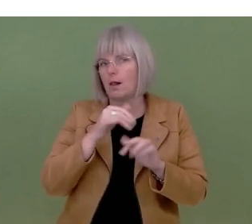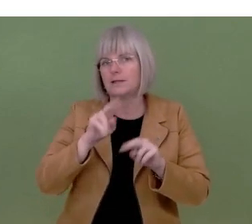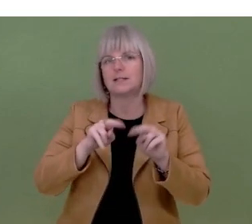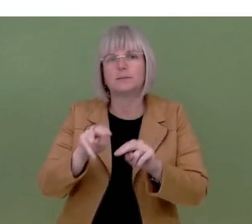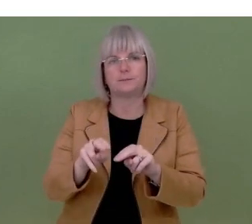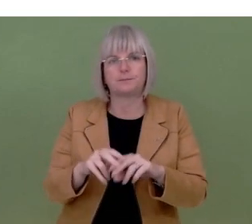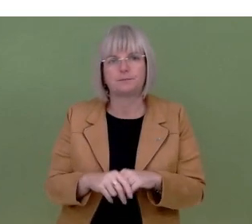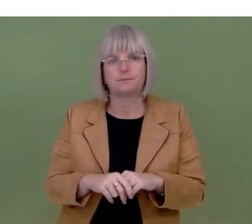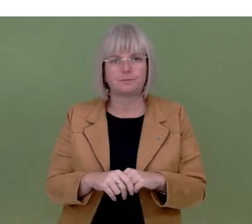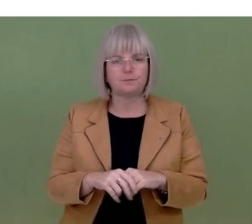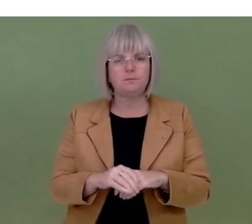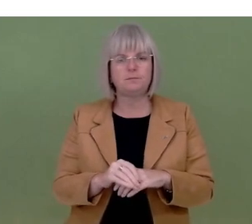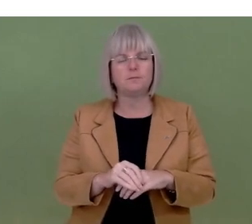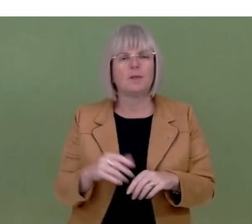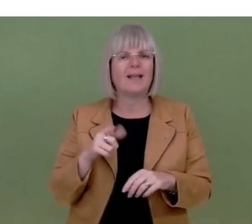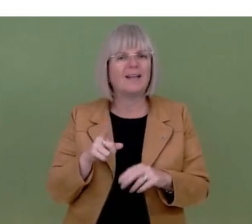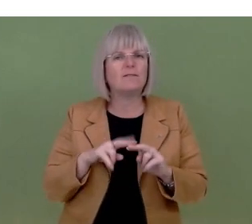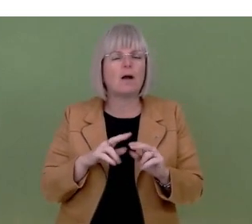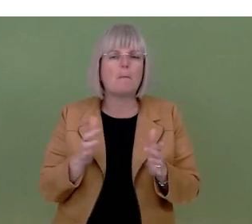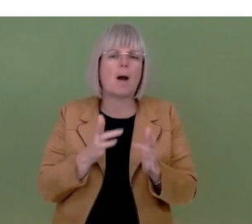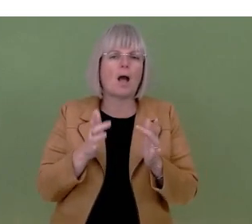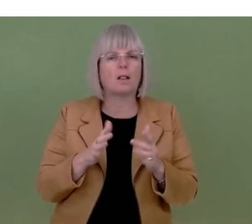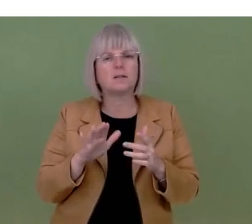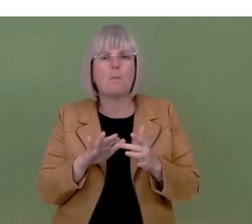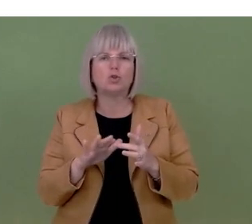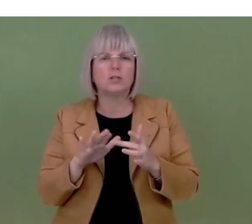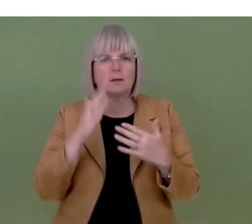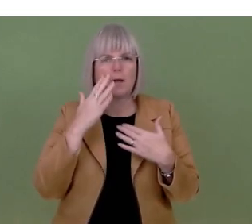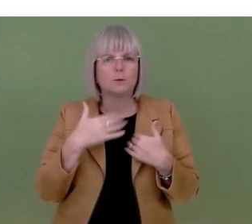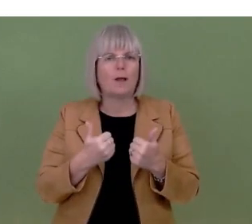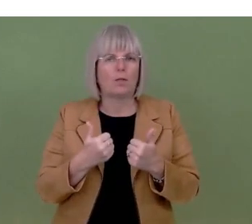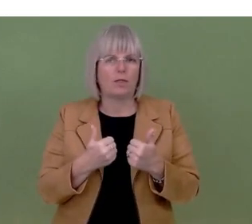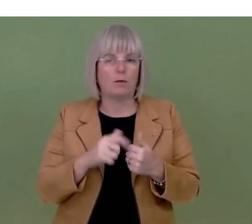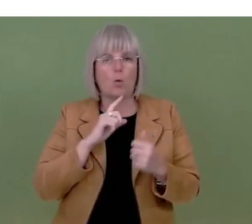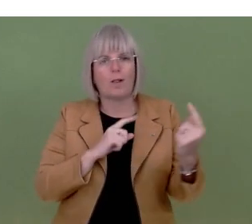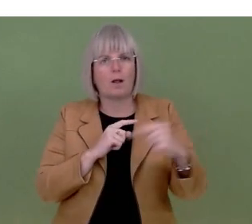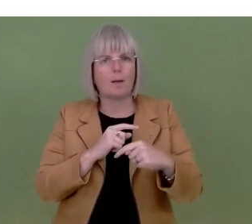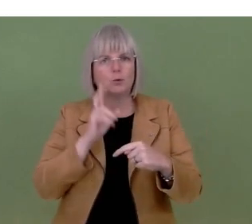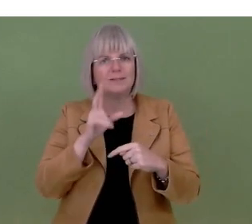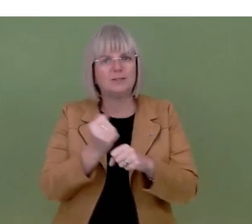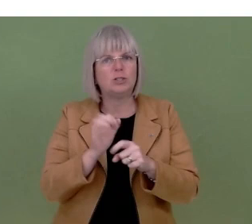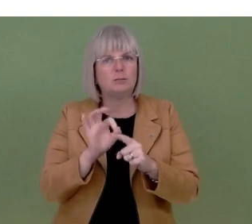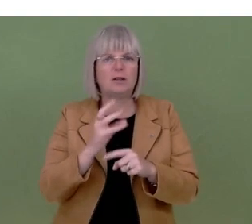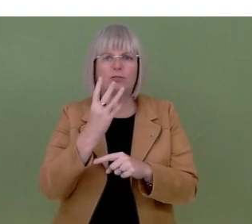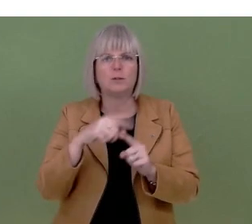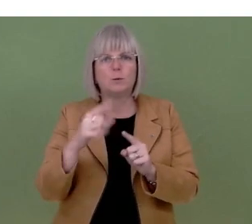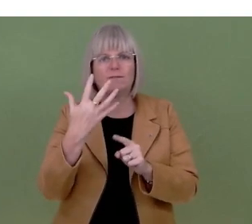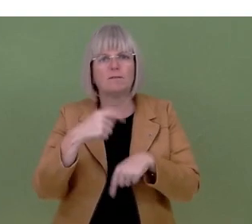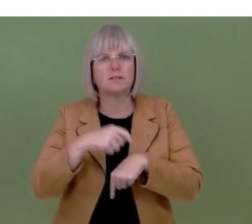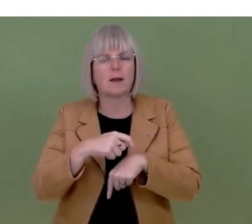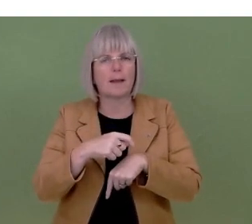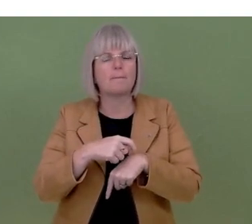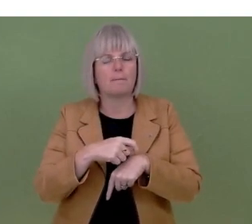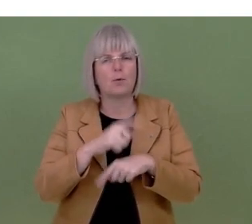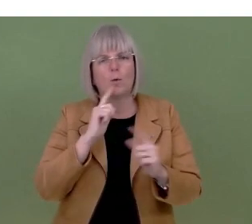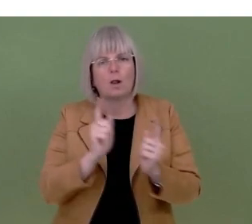mild to moderate mental health difficulties come and see their GP between 3 and 5 times. That's what the research tells us. So we're